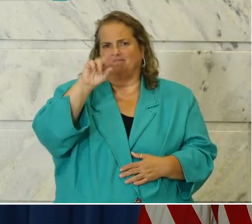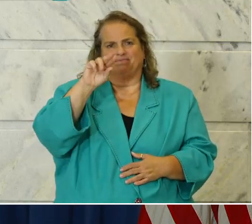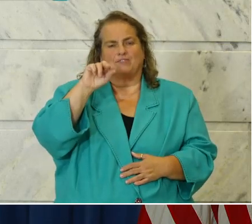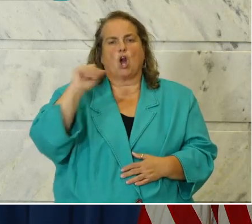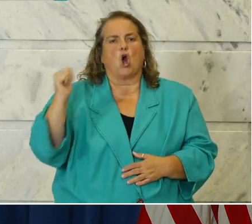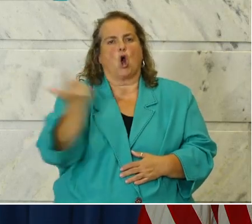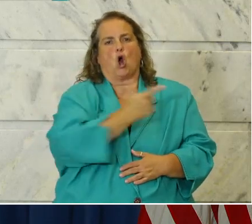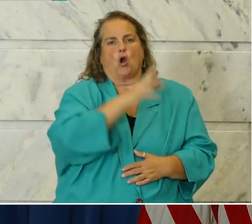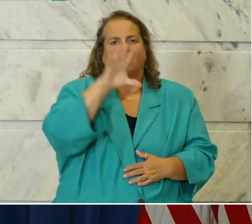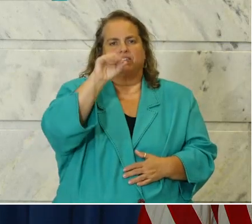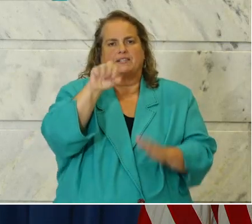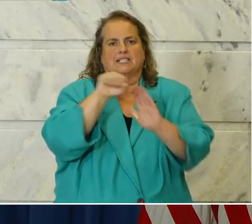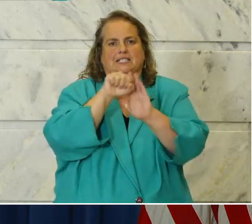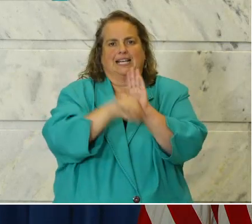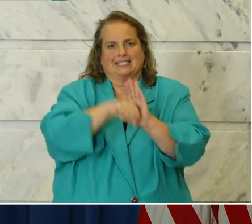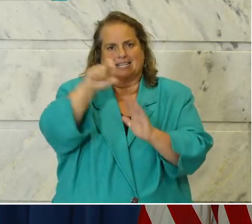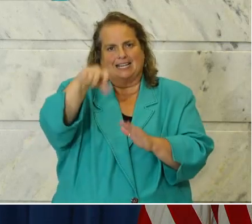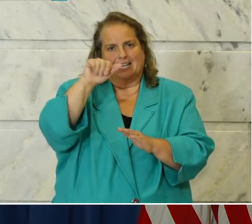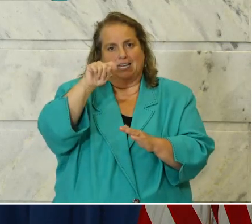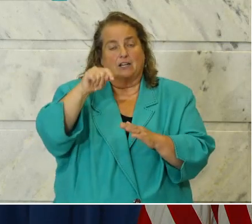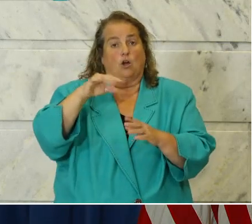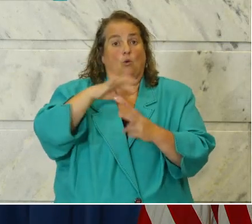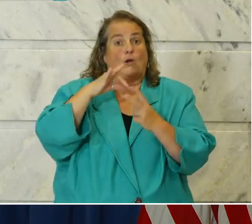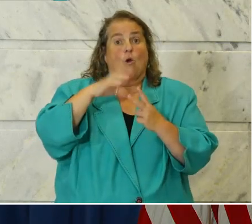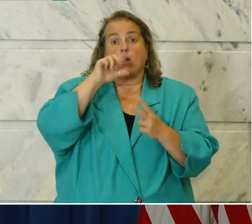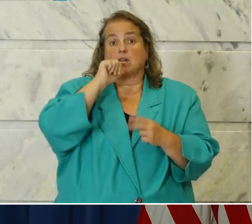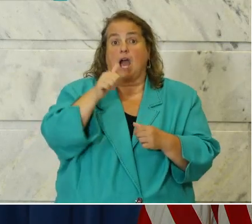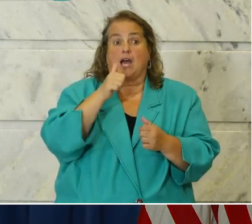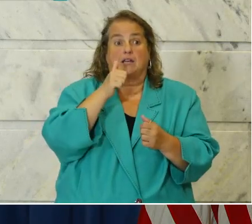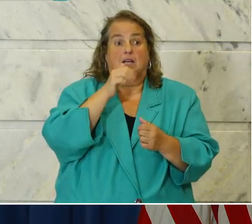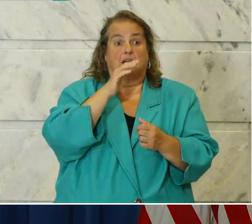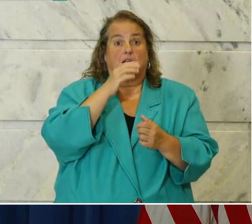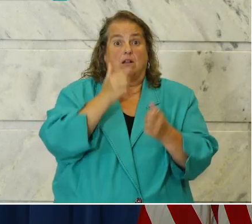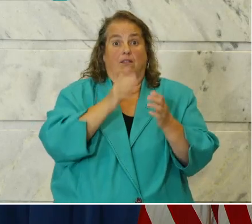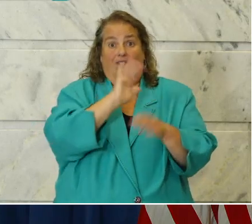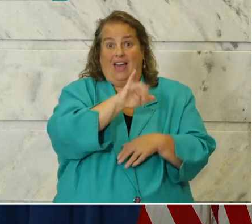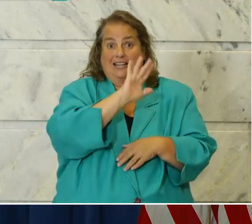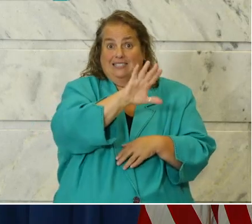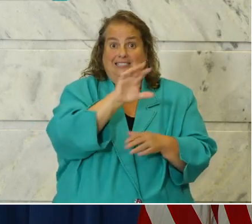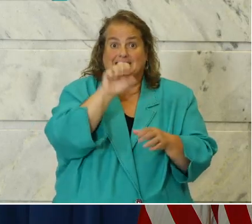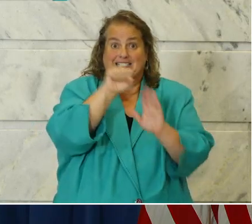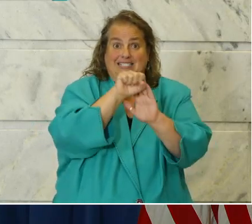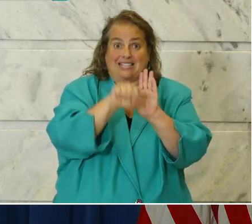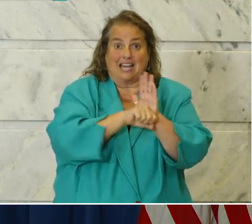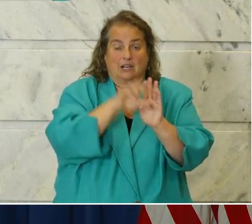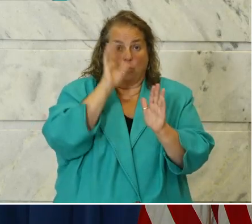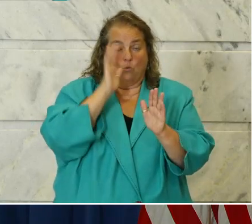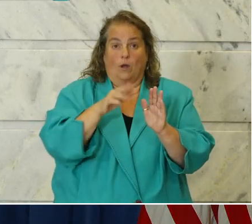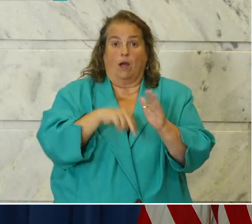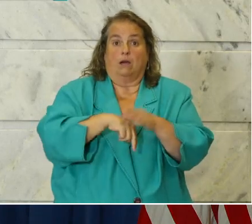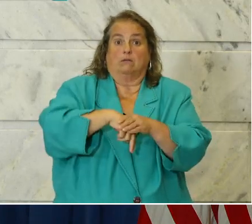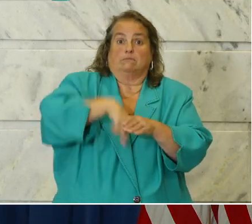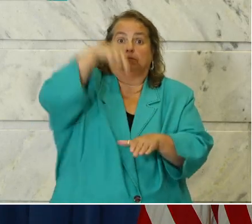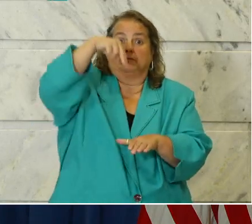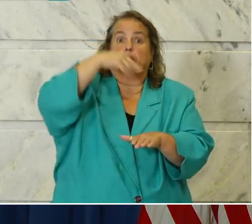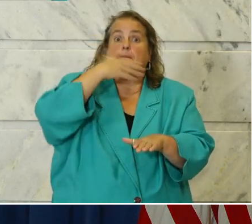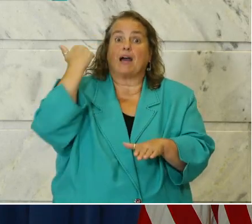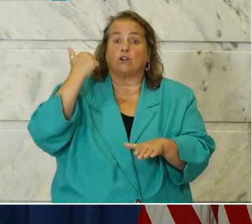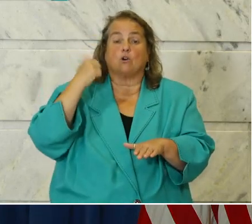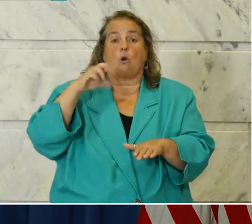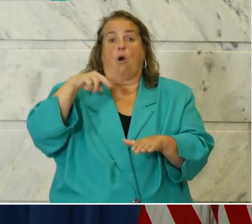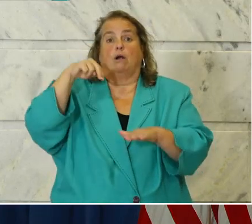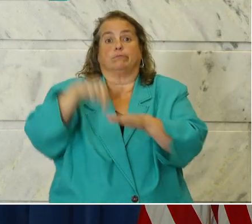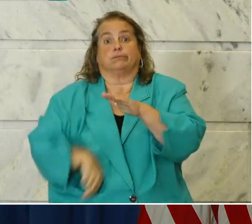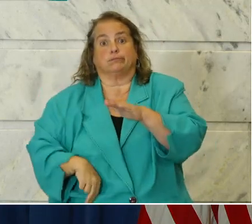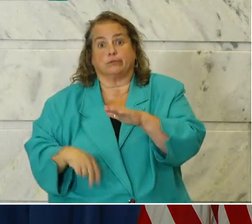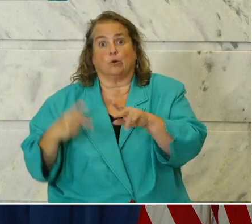each state bounces back as quickly as we want from this recession, or it turns into a longer term recession or depression, is going to depend in